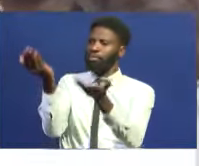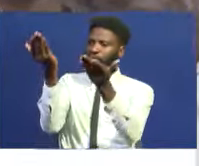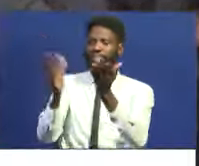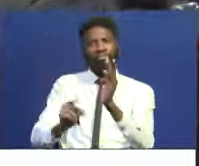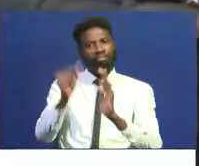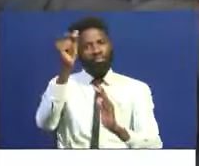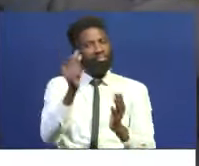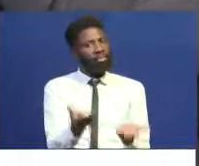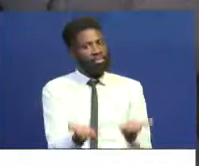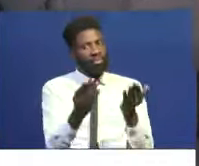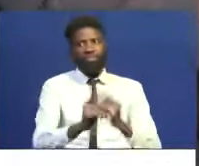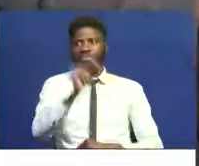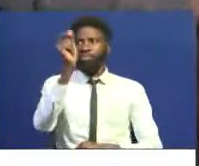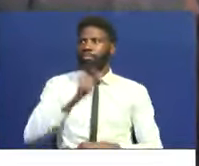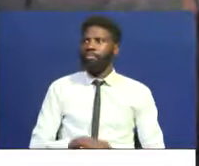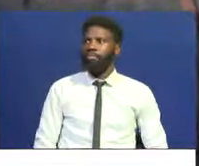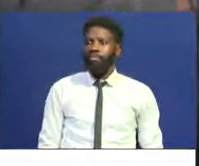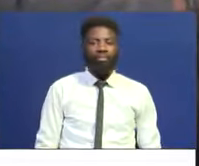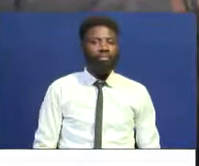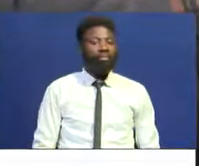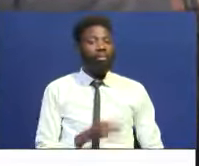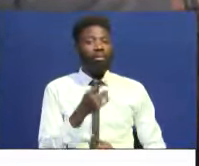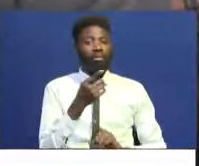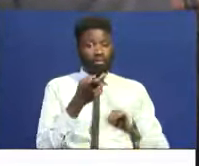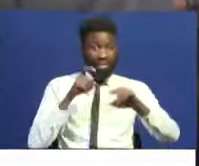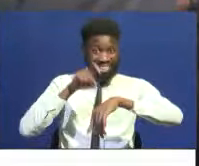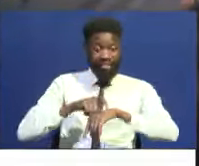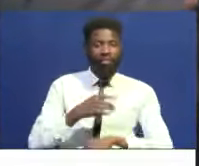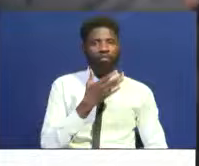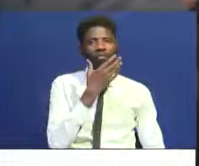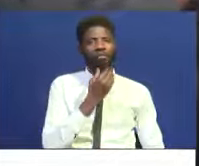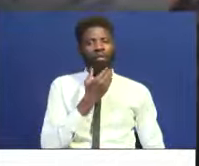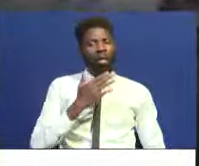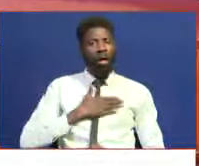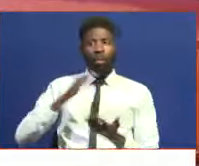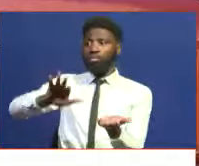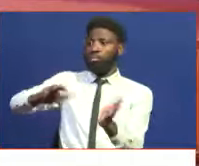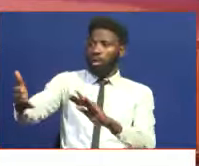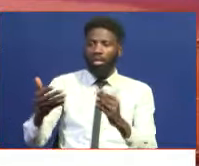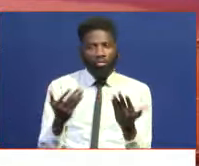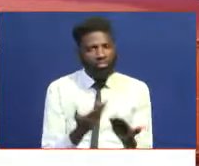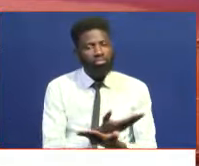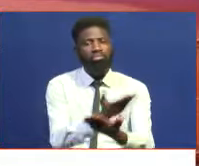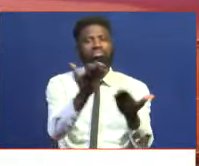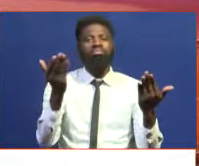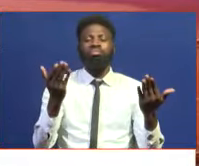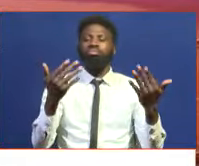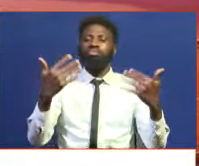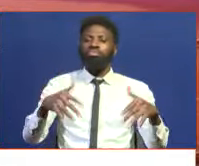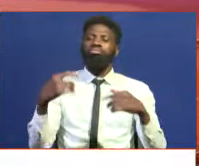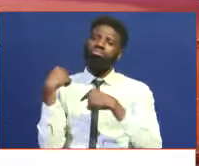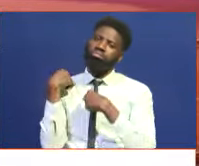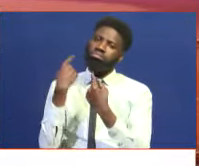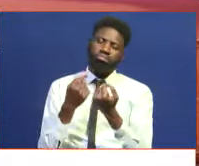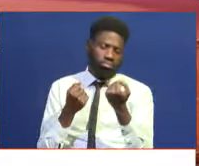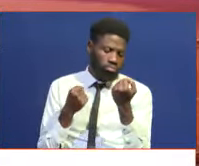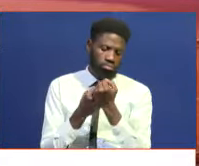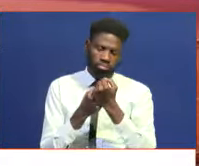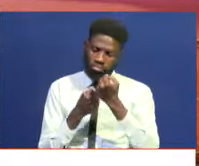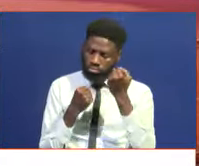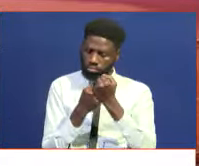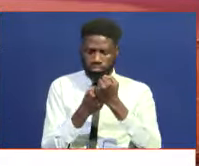brings others up. Since we lost our father, you have been a pillar of